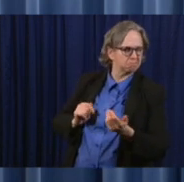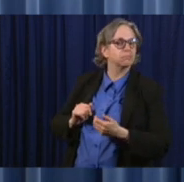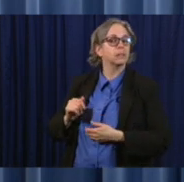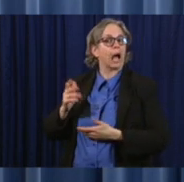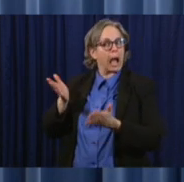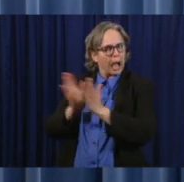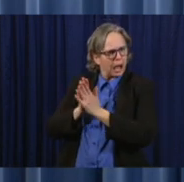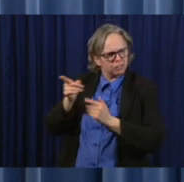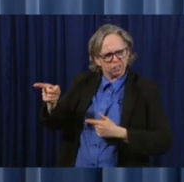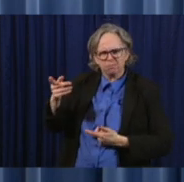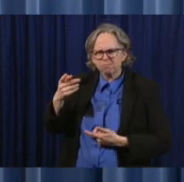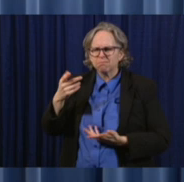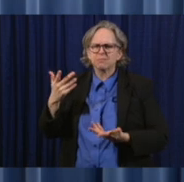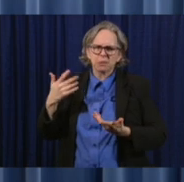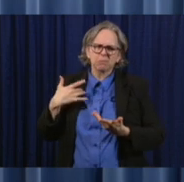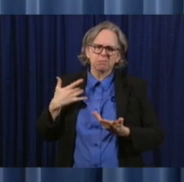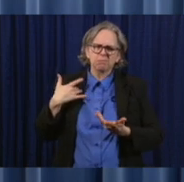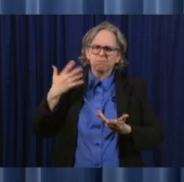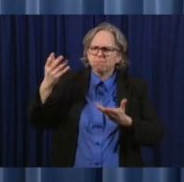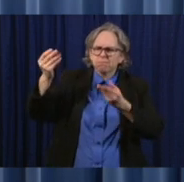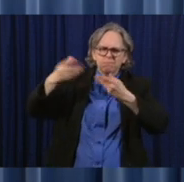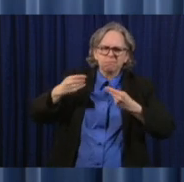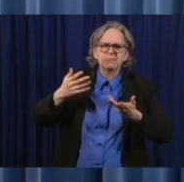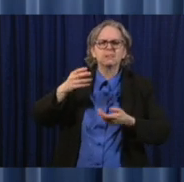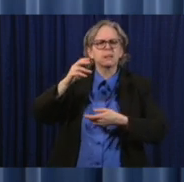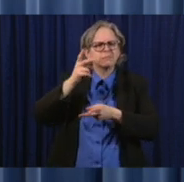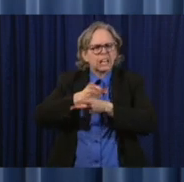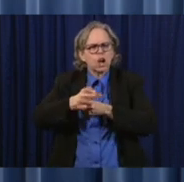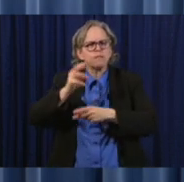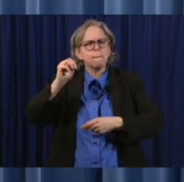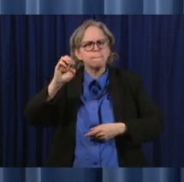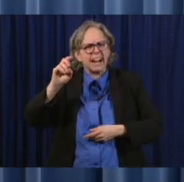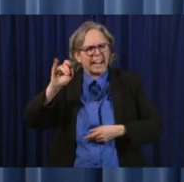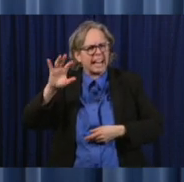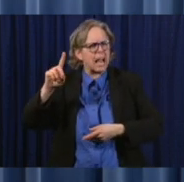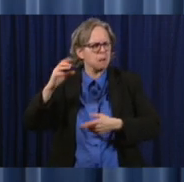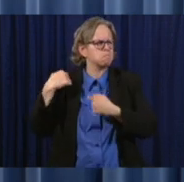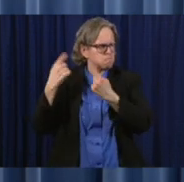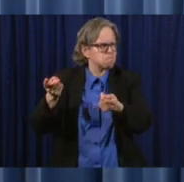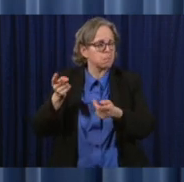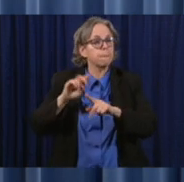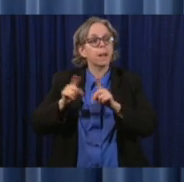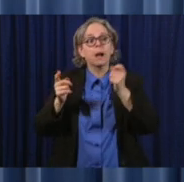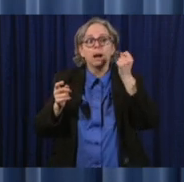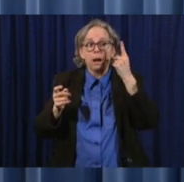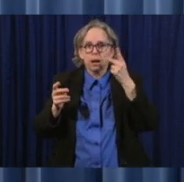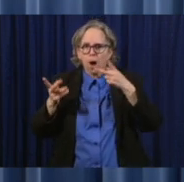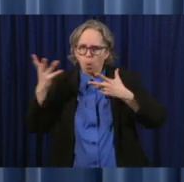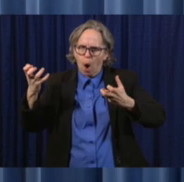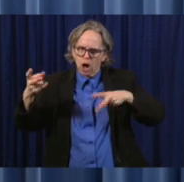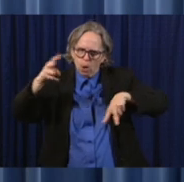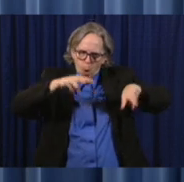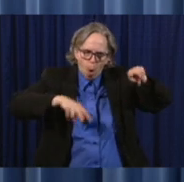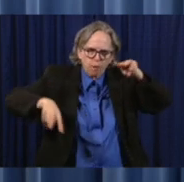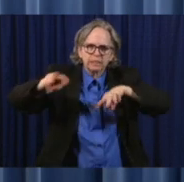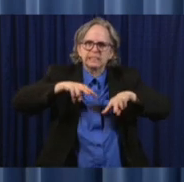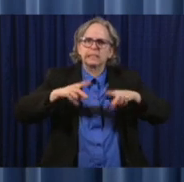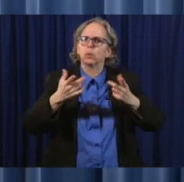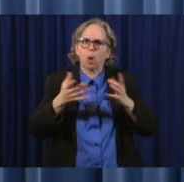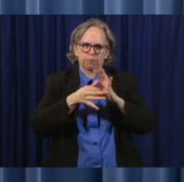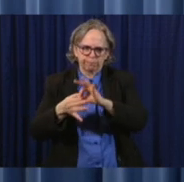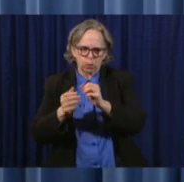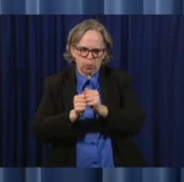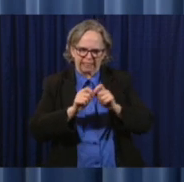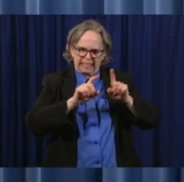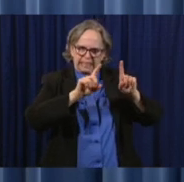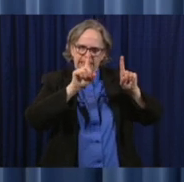Medicaid, to oversee our testing operations in our congregate living settings, and basically